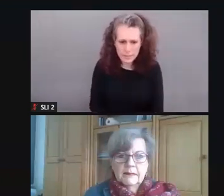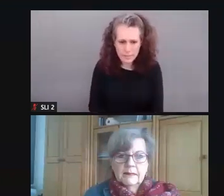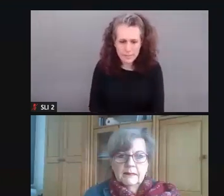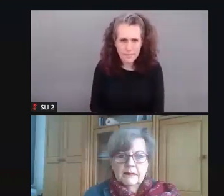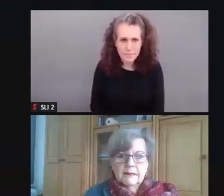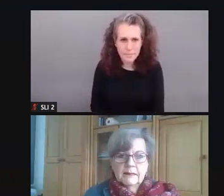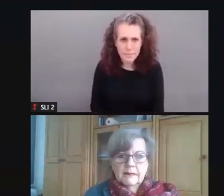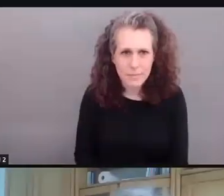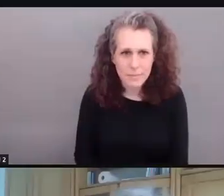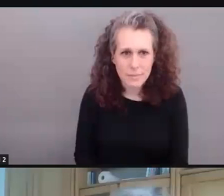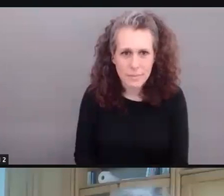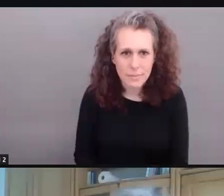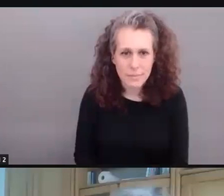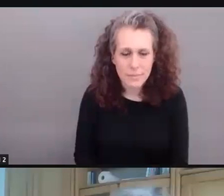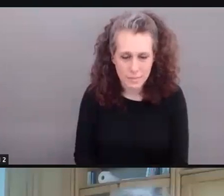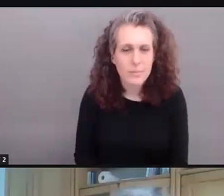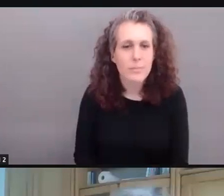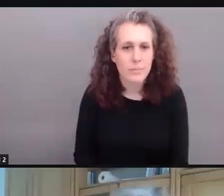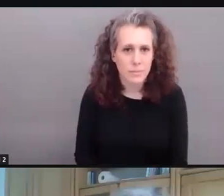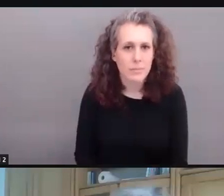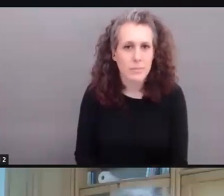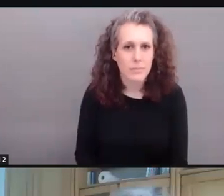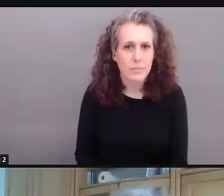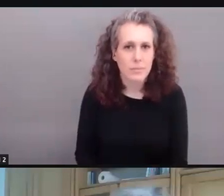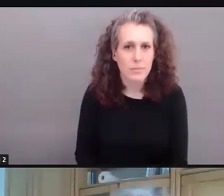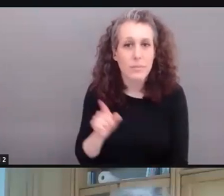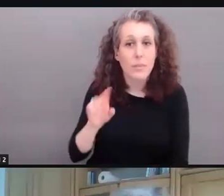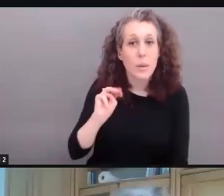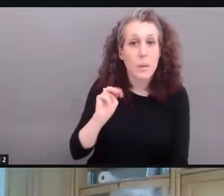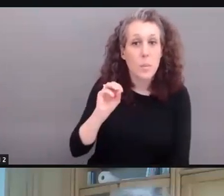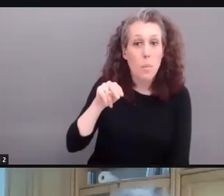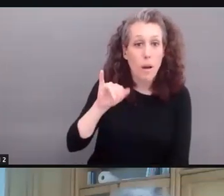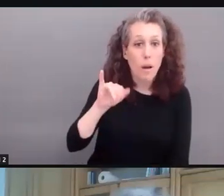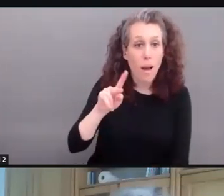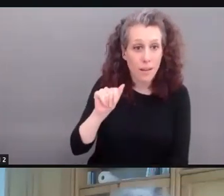For you to know who's Monica, Monica is an architect and